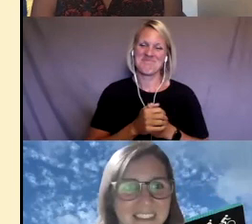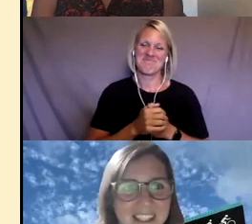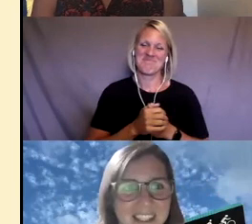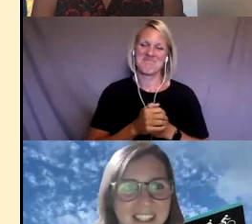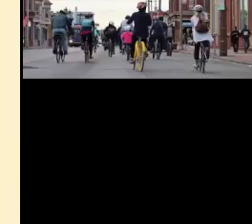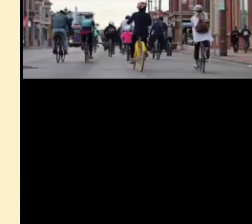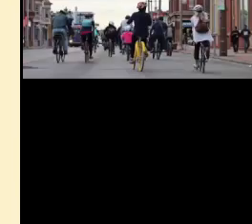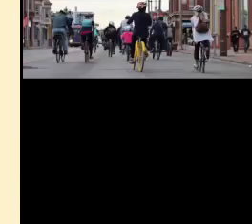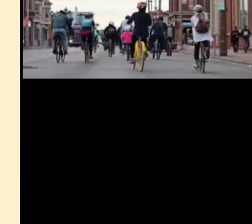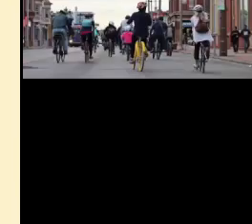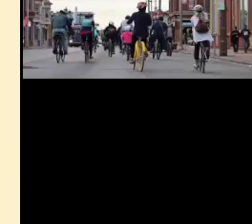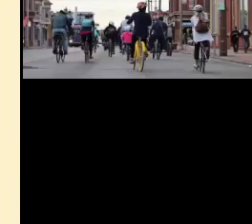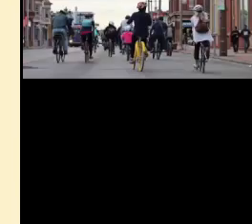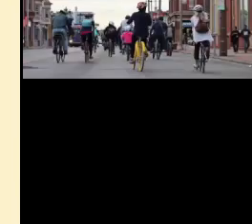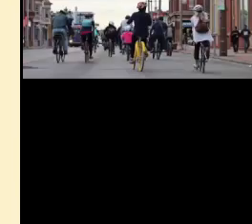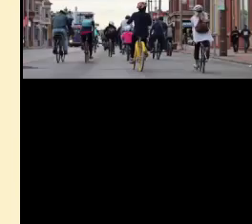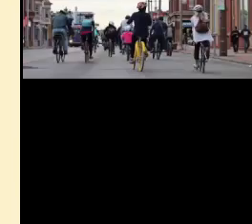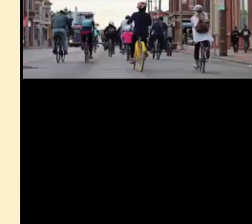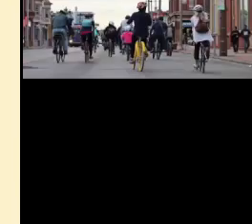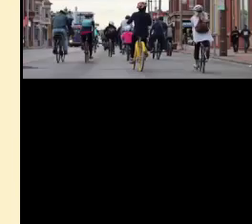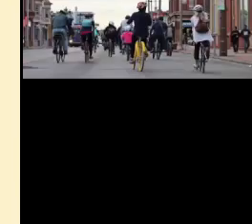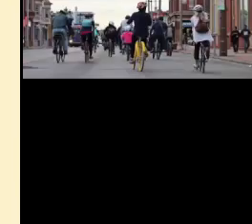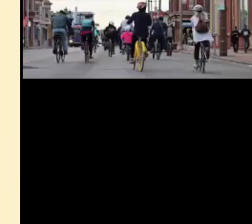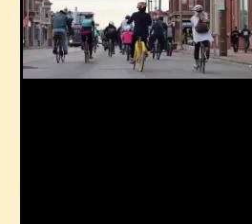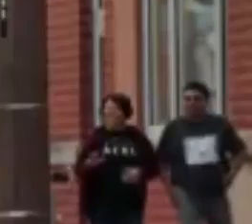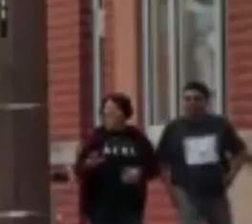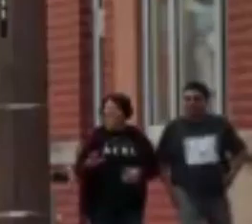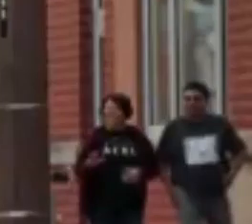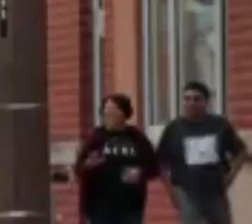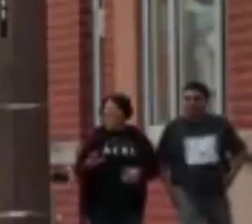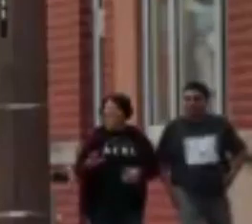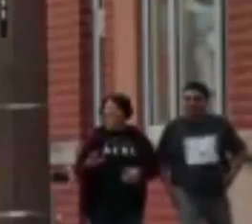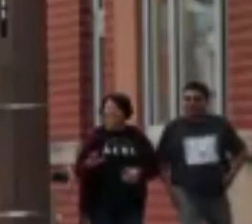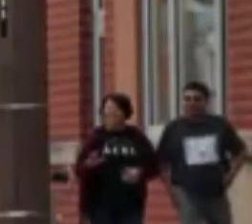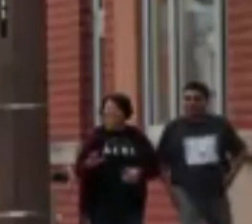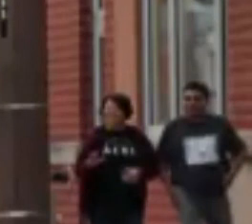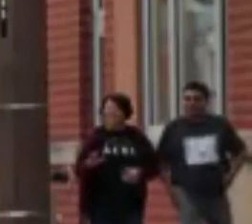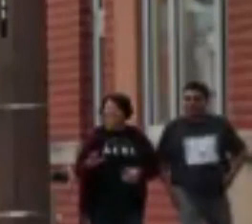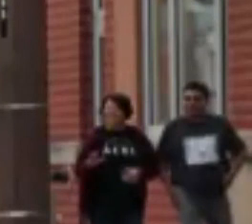Yeah, and thanks to the Bike Fed for hosting. Yeah, thanks for having us. Thanks for having us.